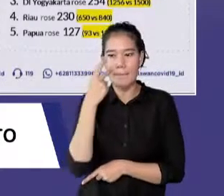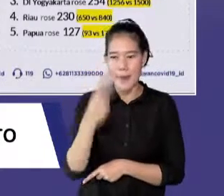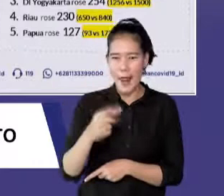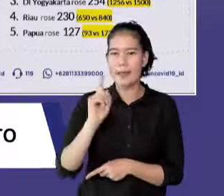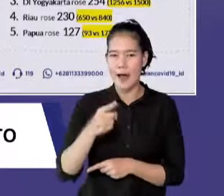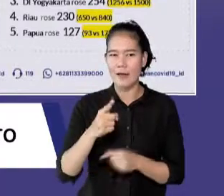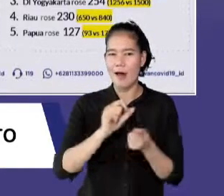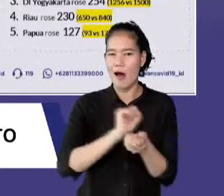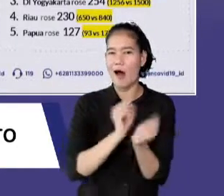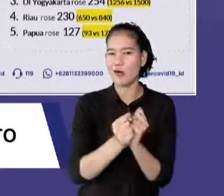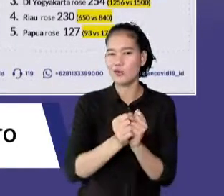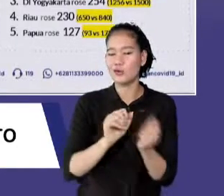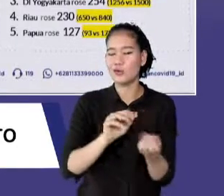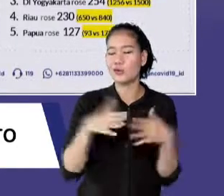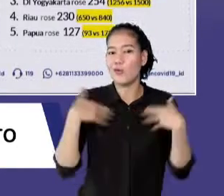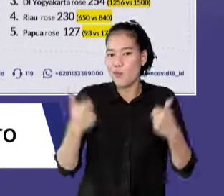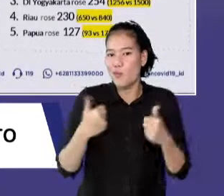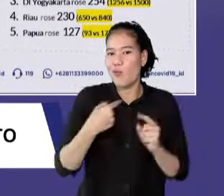in recoveries.